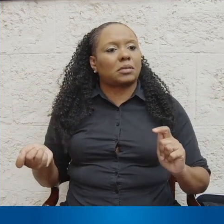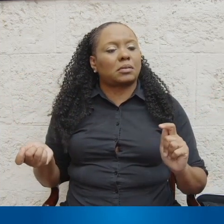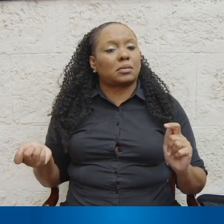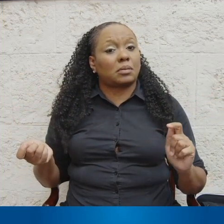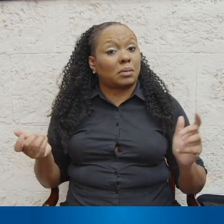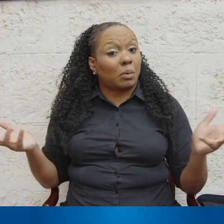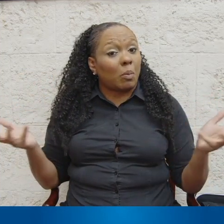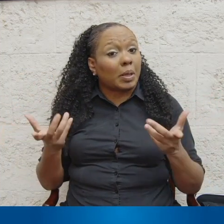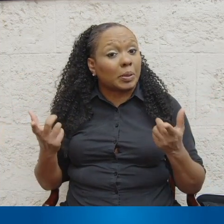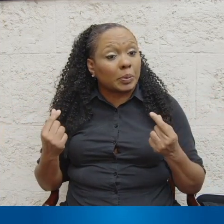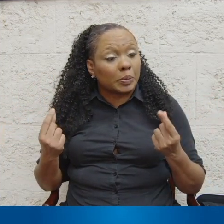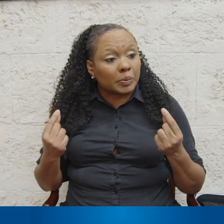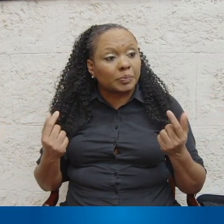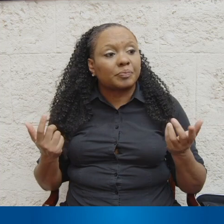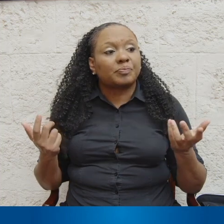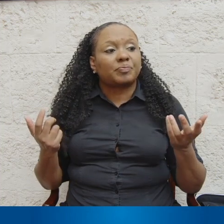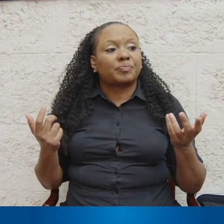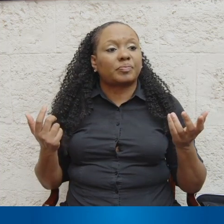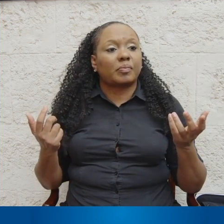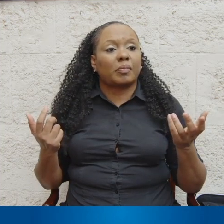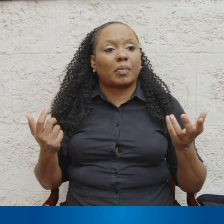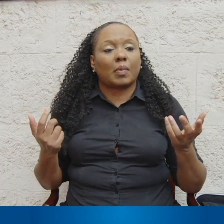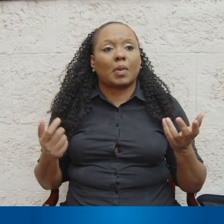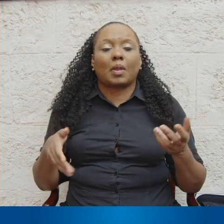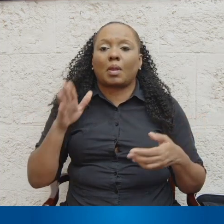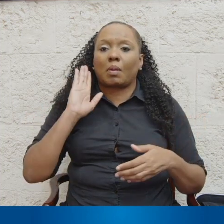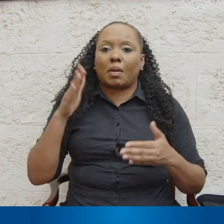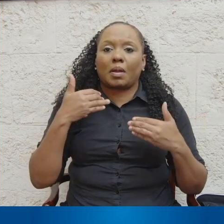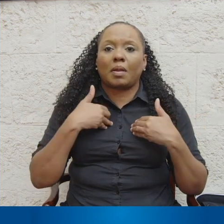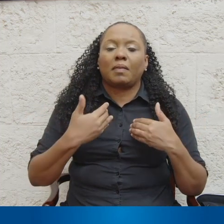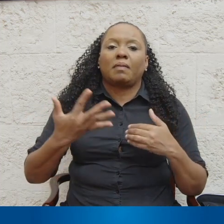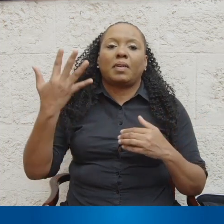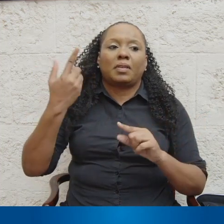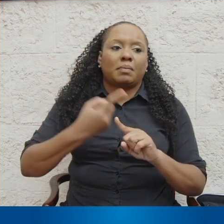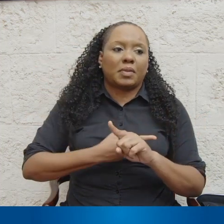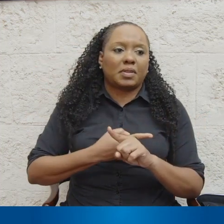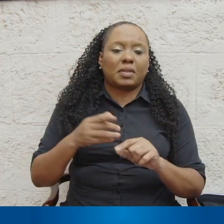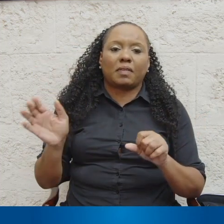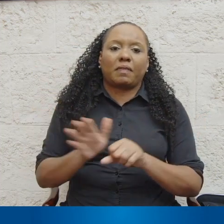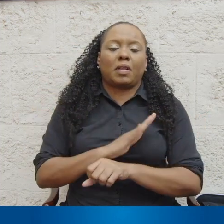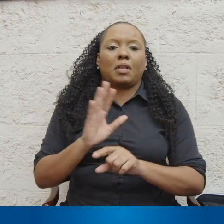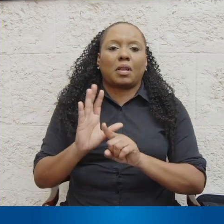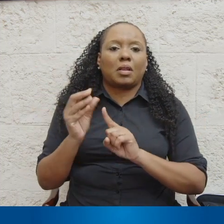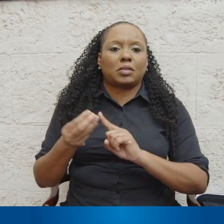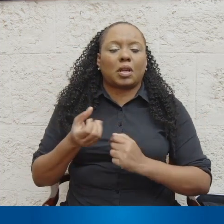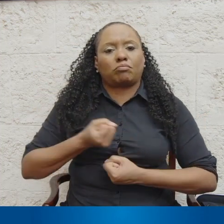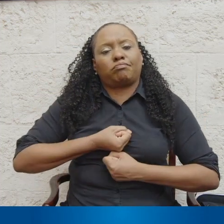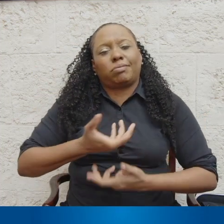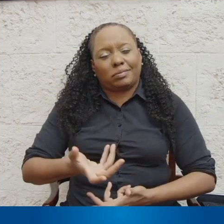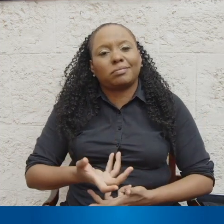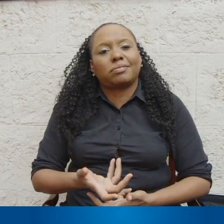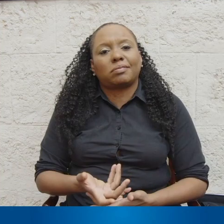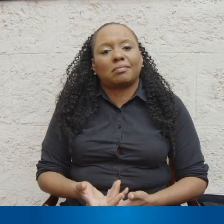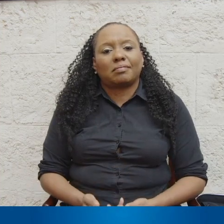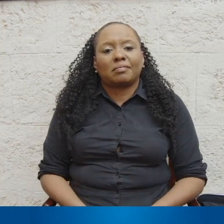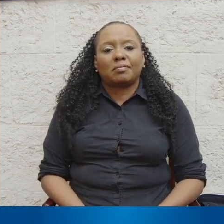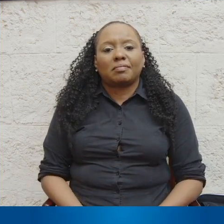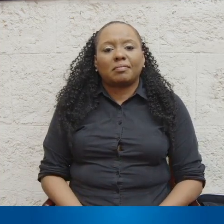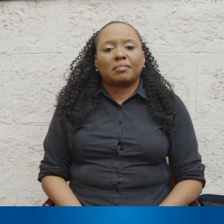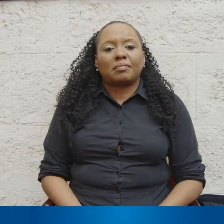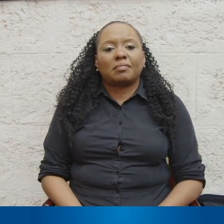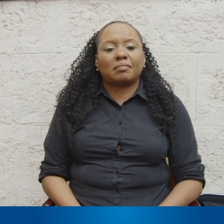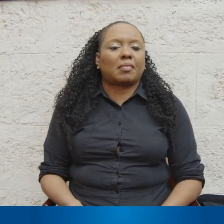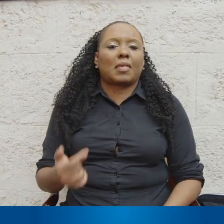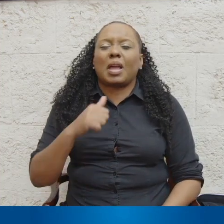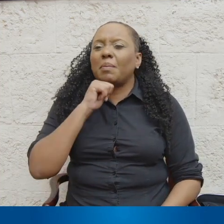saying that this for us is 5 months of full cultural expression. I won't go through the